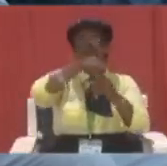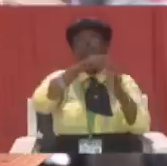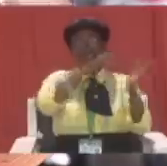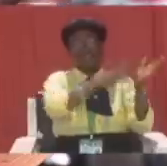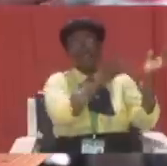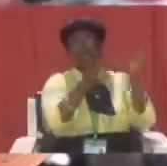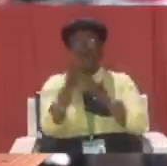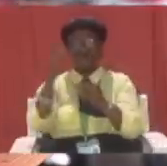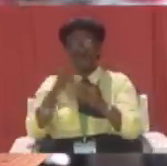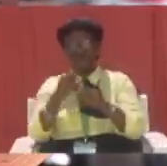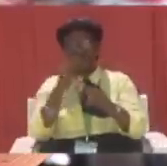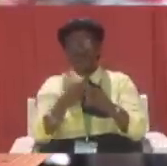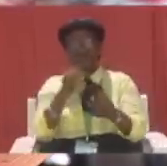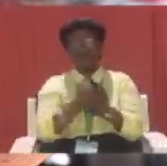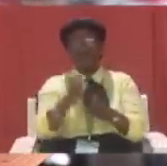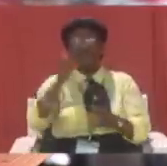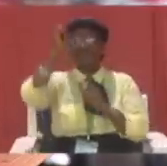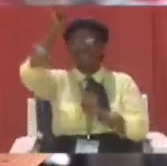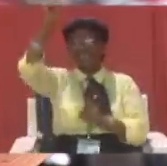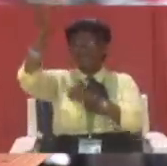He carried them